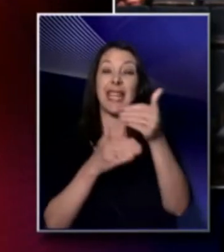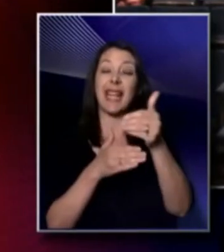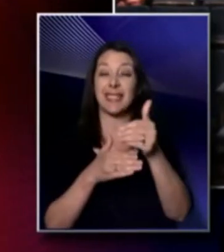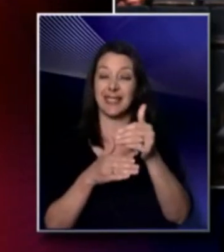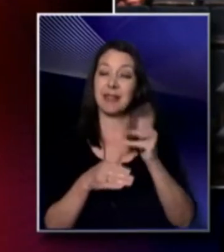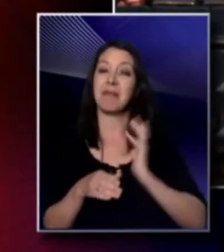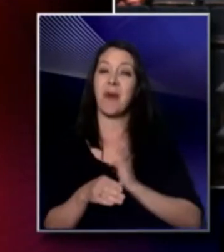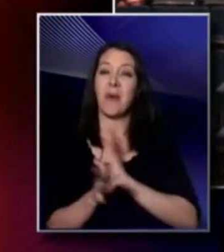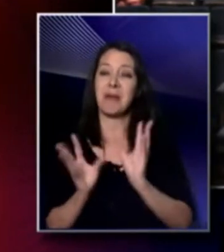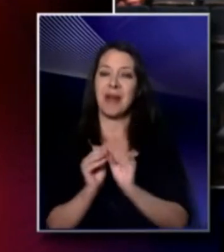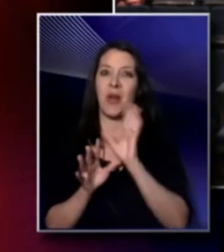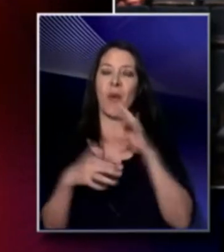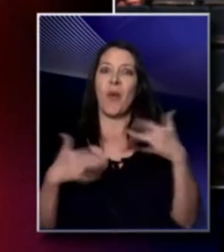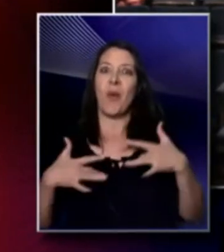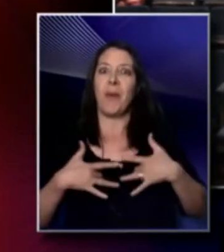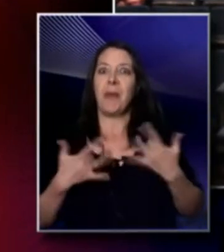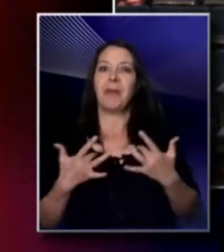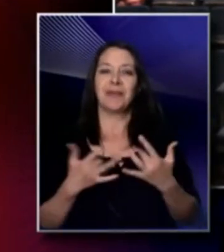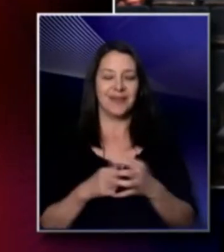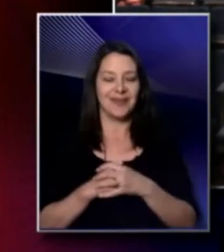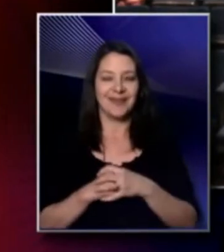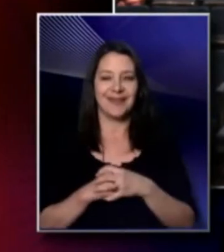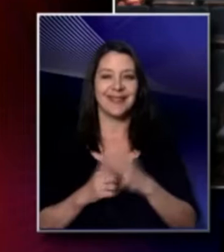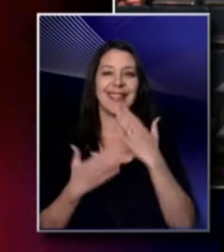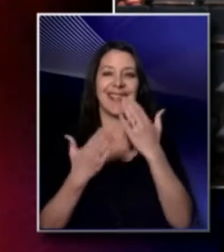exciting. Thank you.